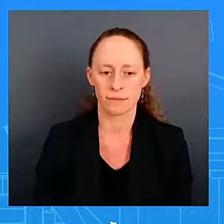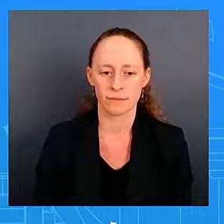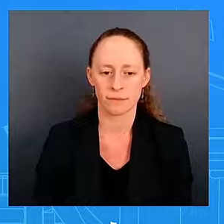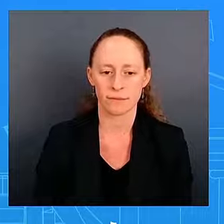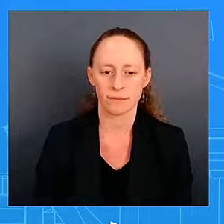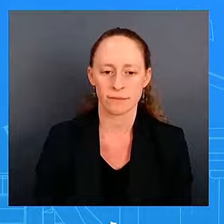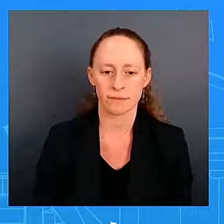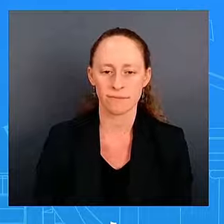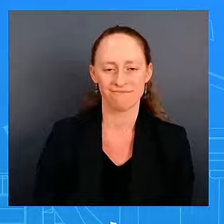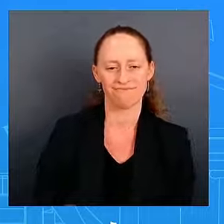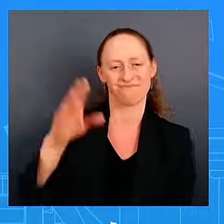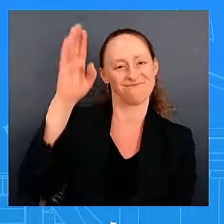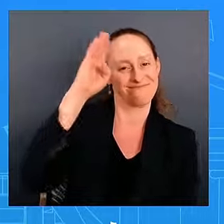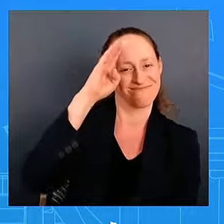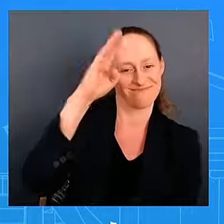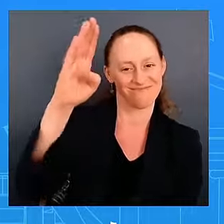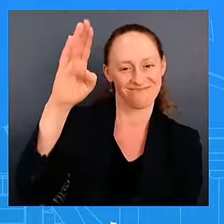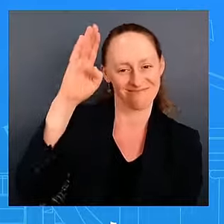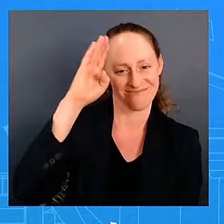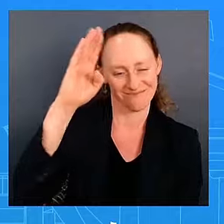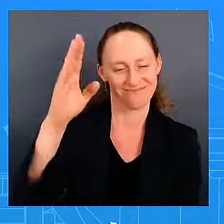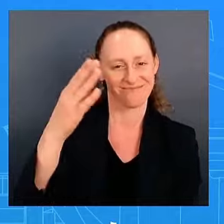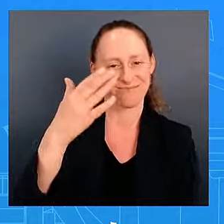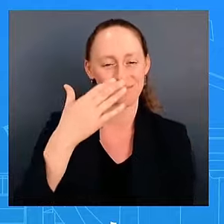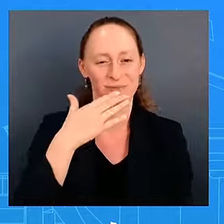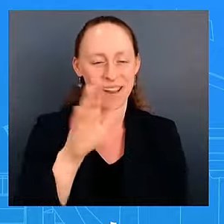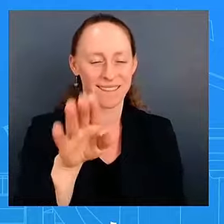Hi, good afternoon, everyone.